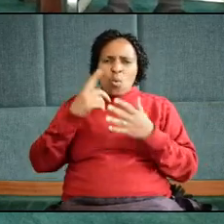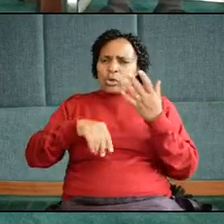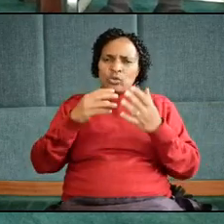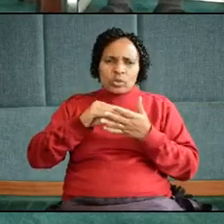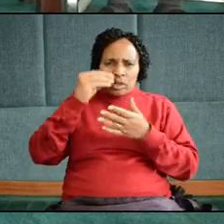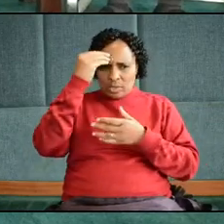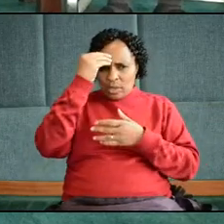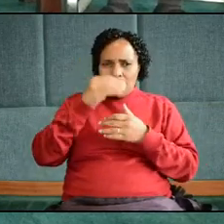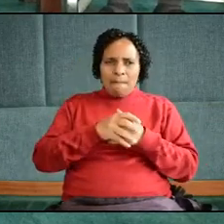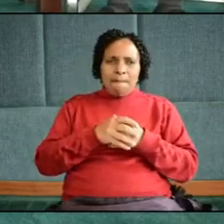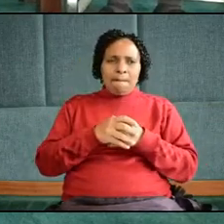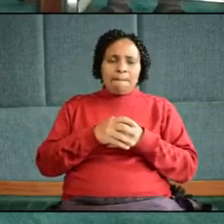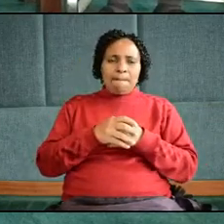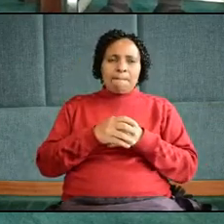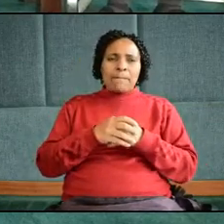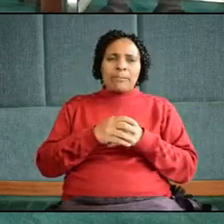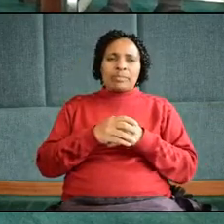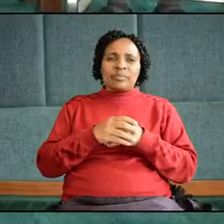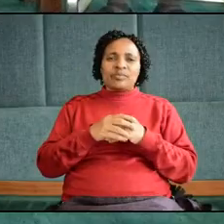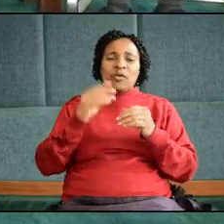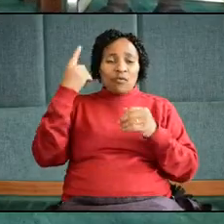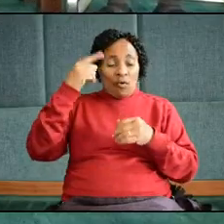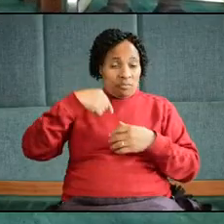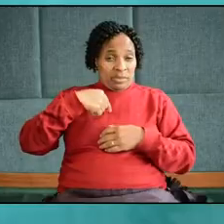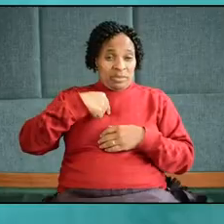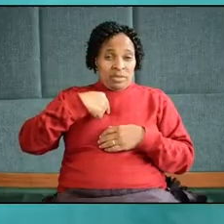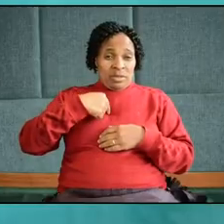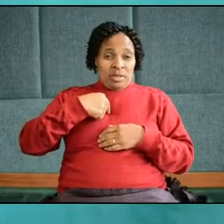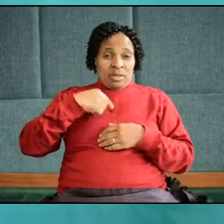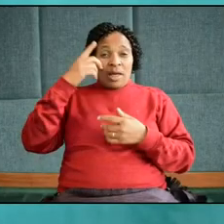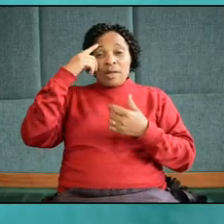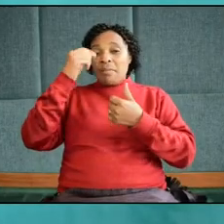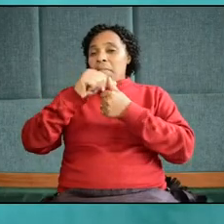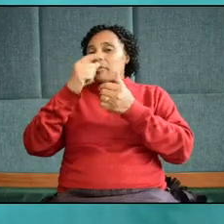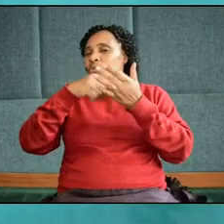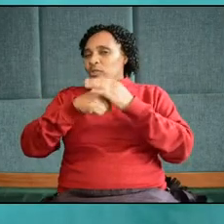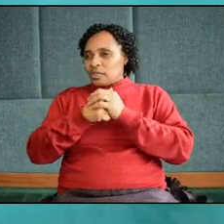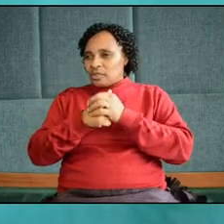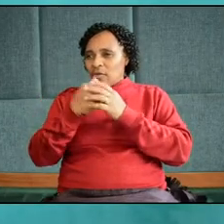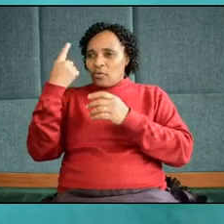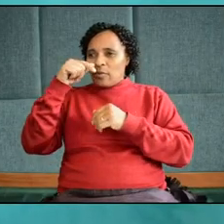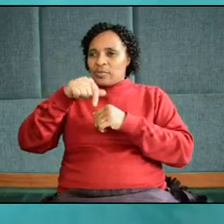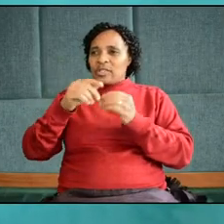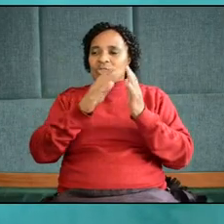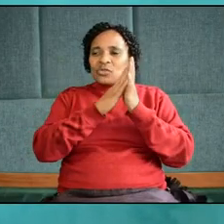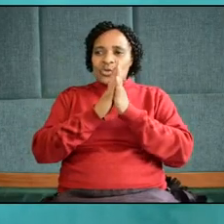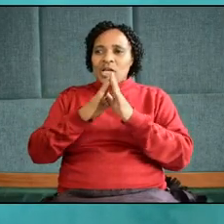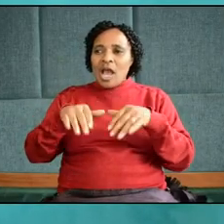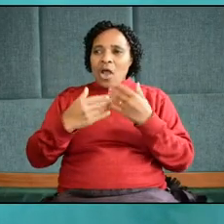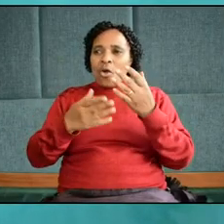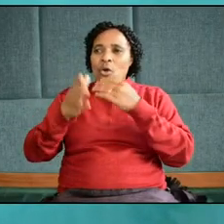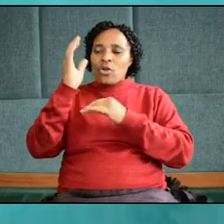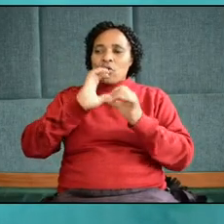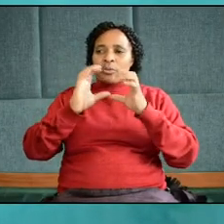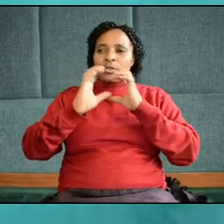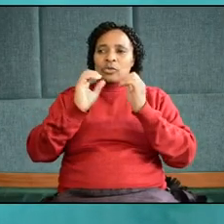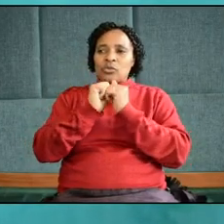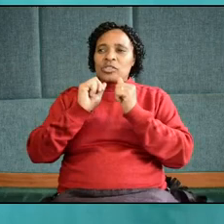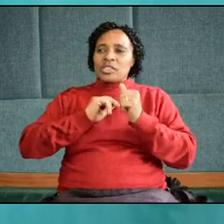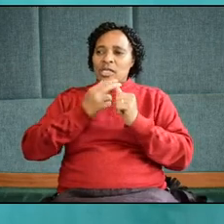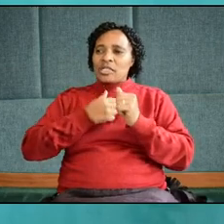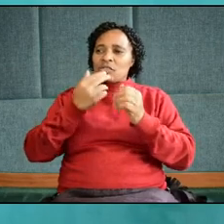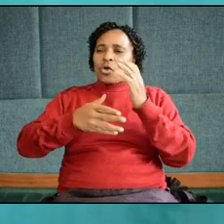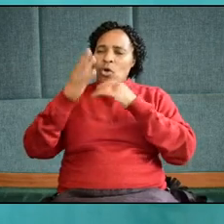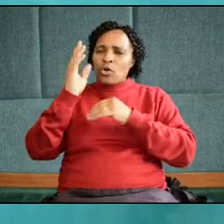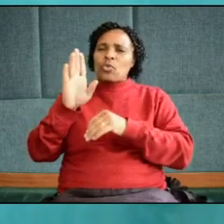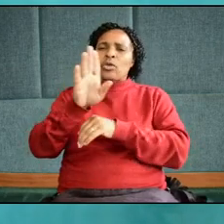learn? Who can give us your thought? For me, what I realize from this story on how God can communicate with us is that